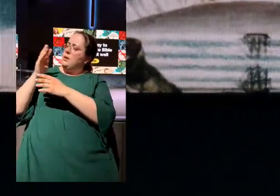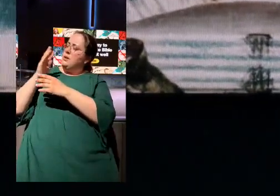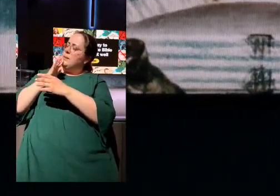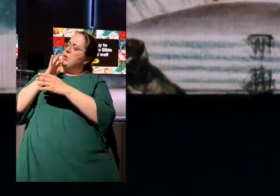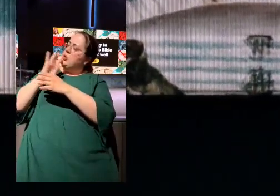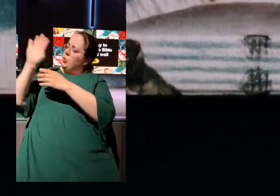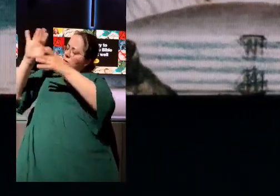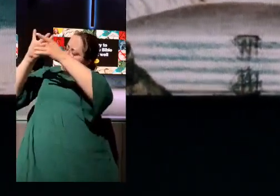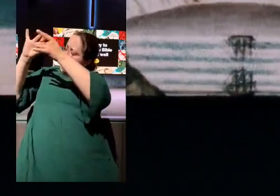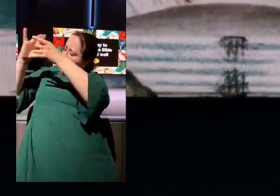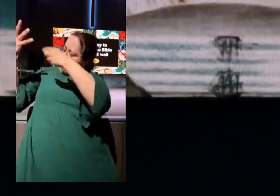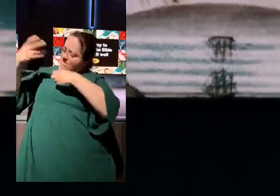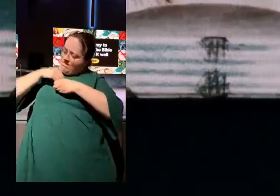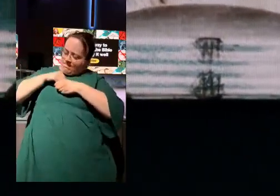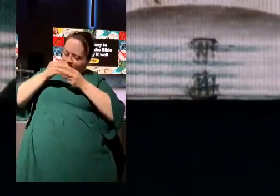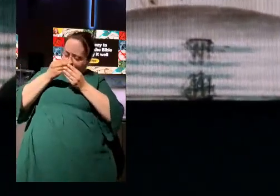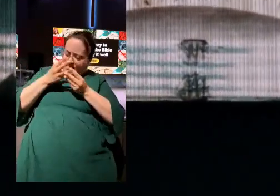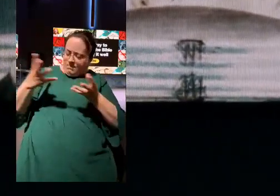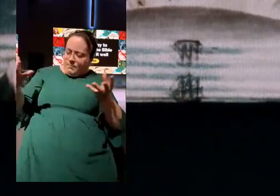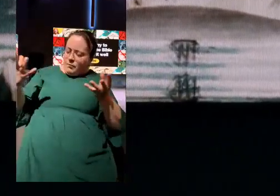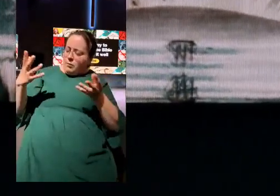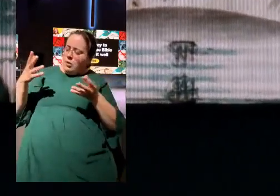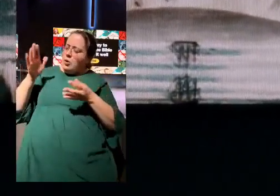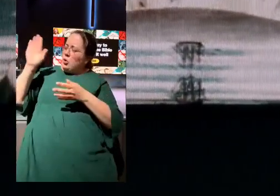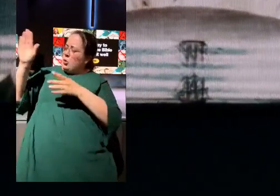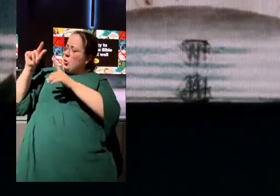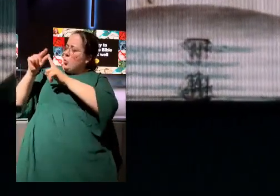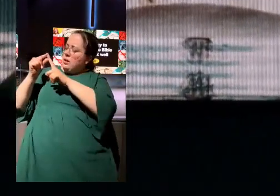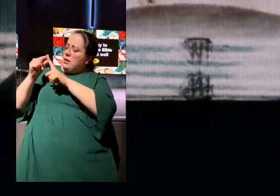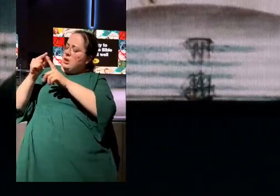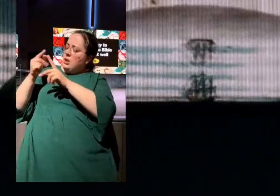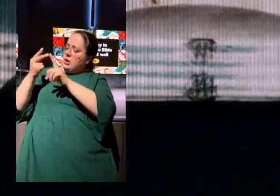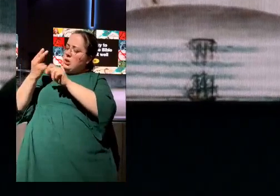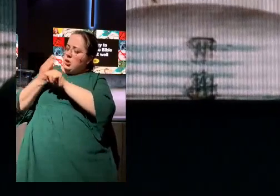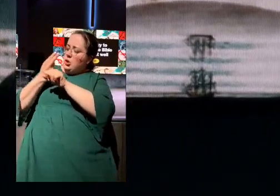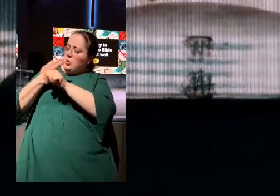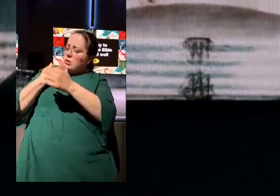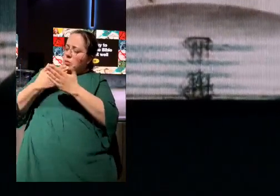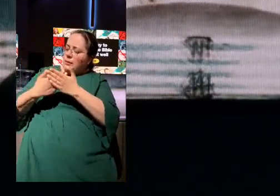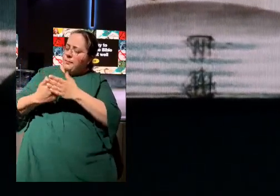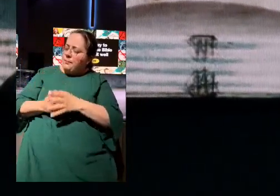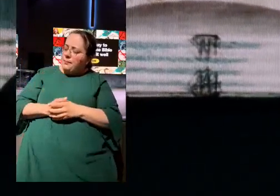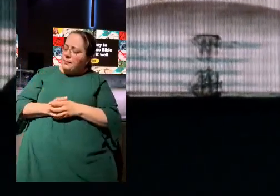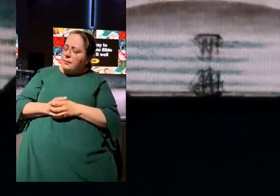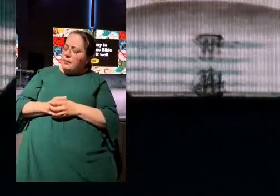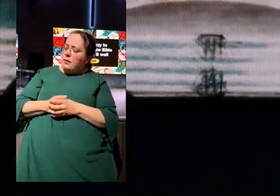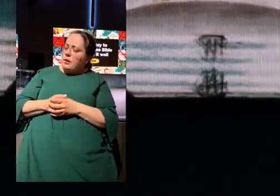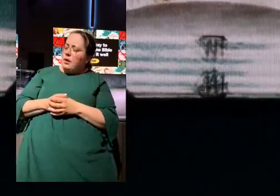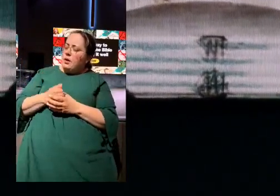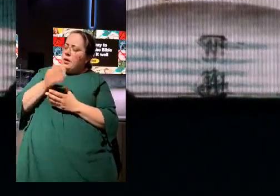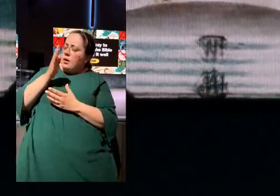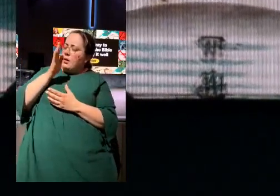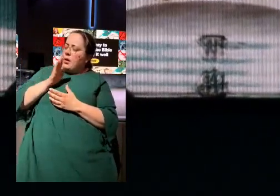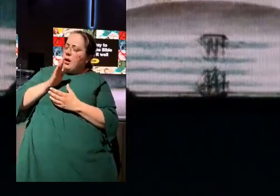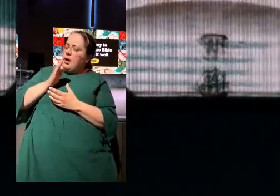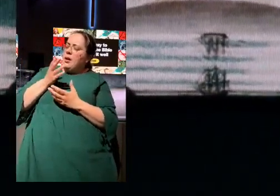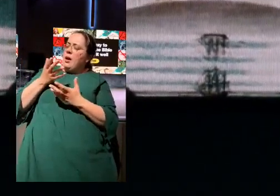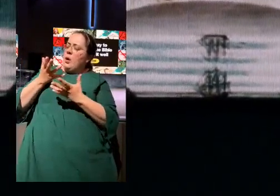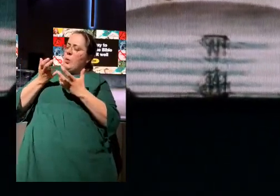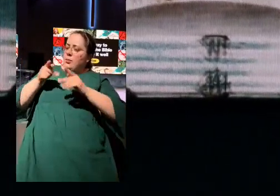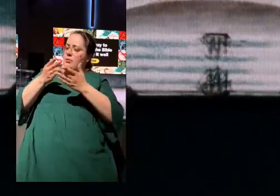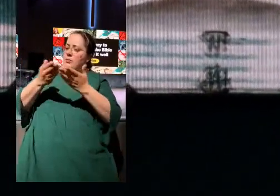your word is properly used. God, I want people to walk away equipped